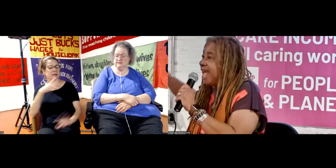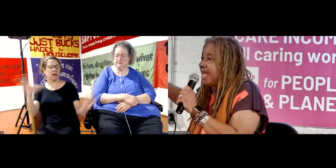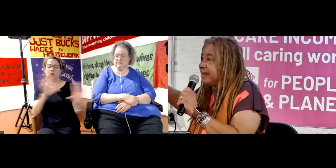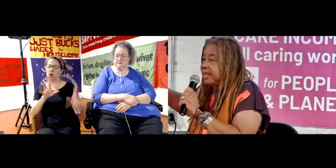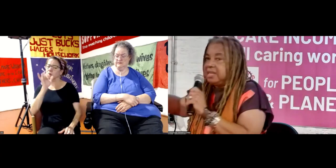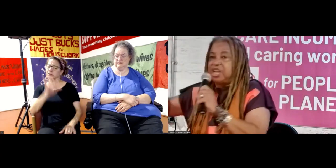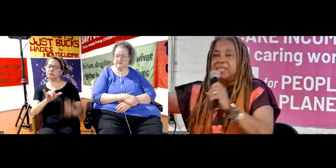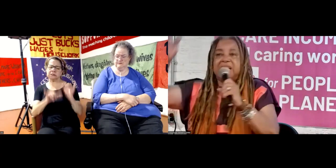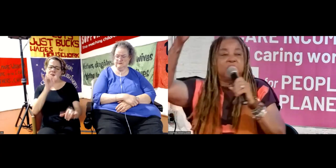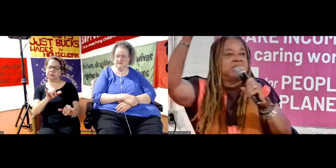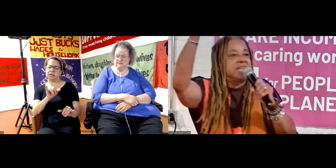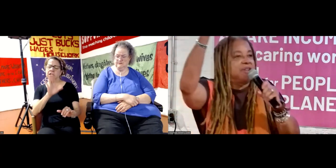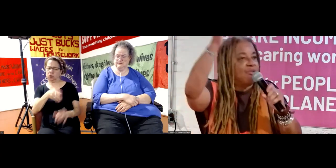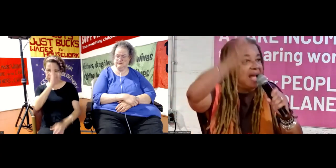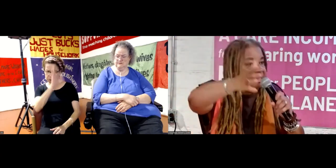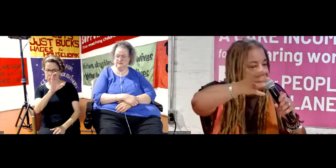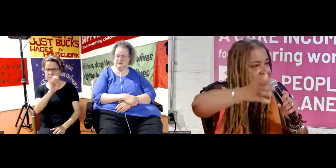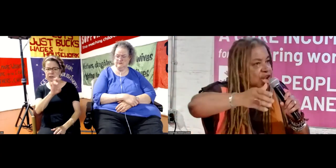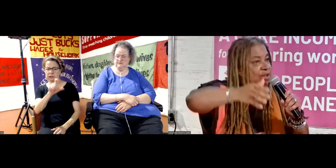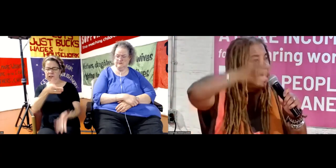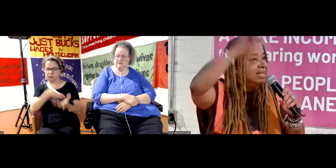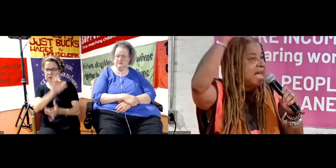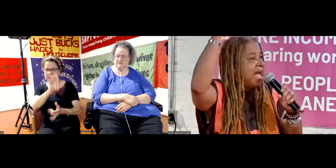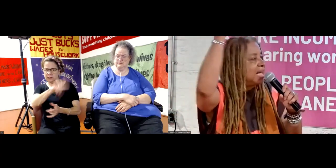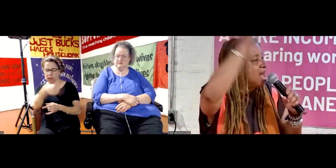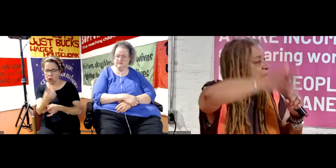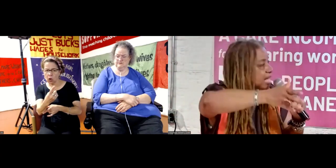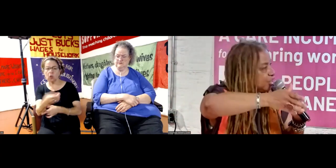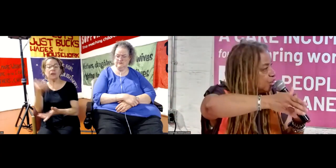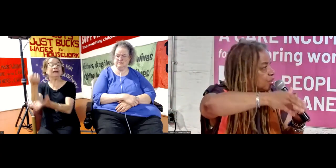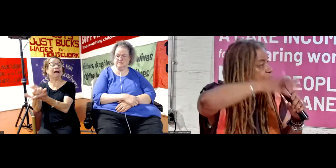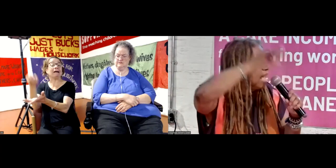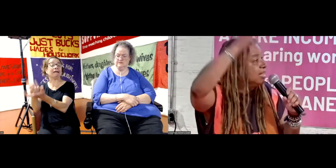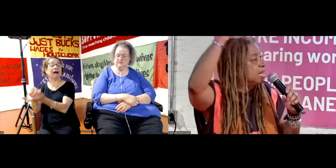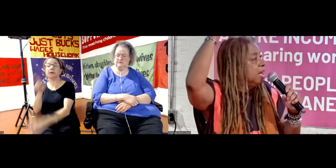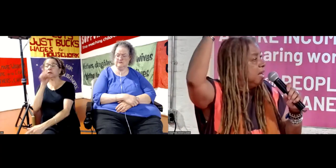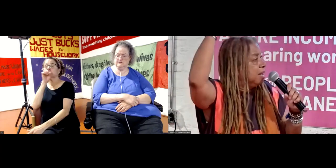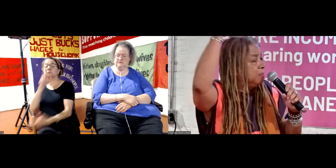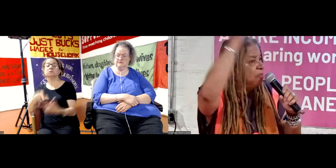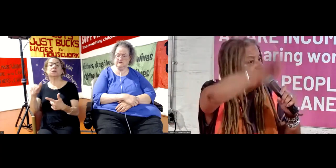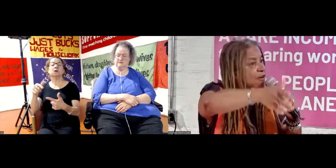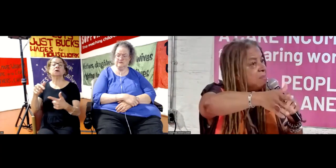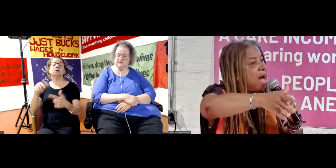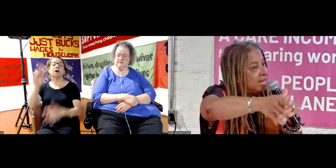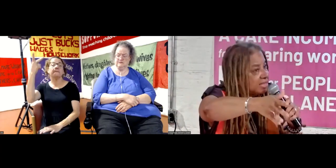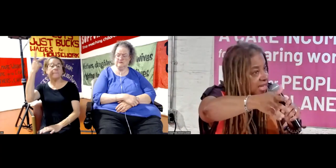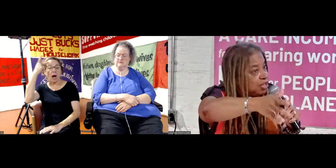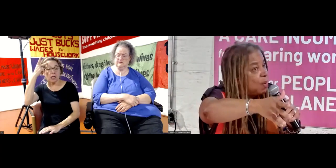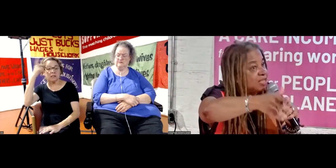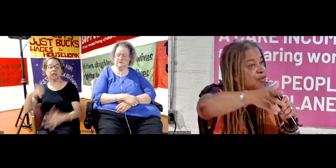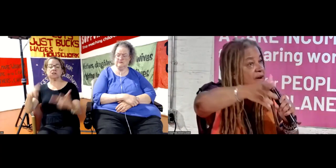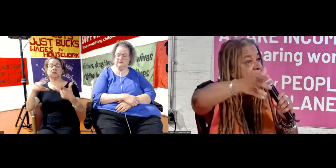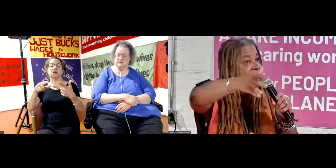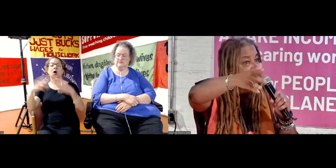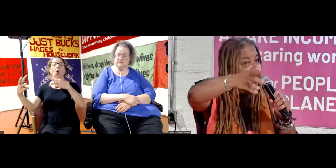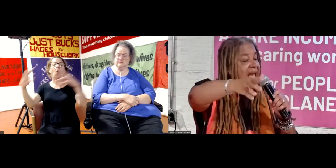your lane, just stick with civil rights, don't get into economic issues, don't get into foreign policy,